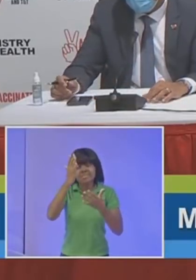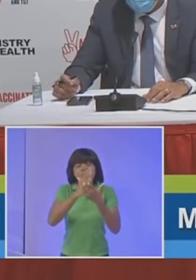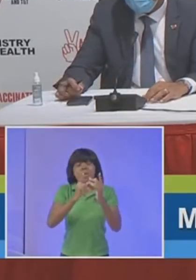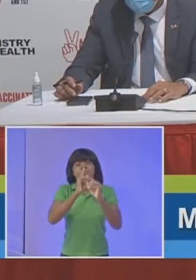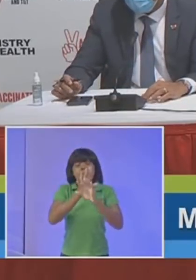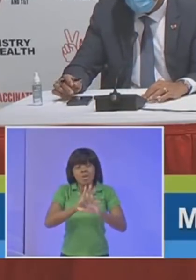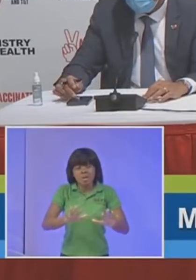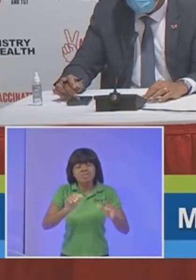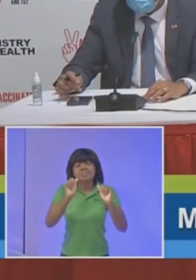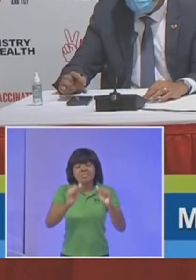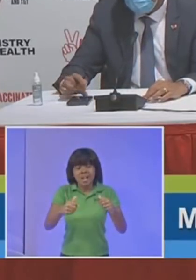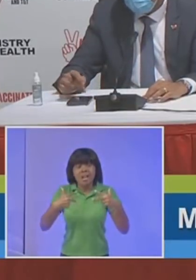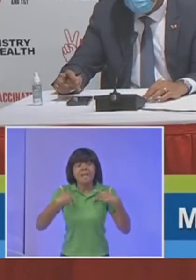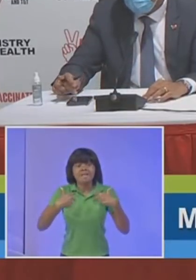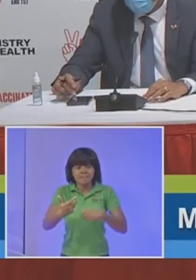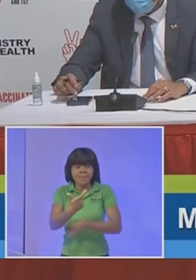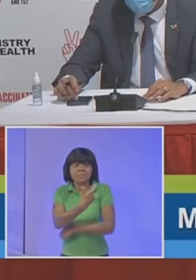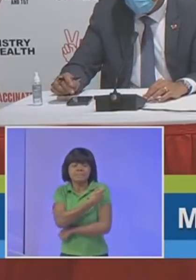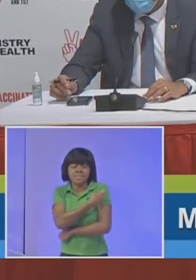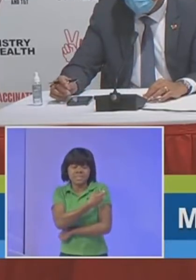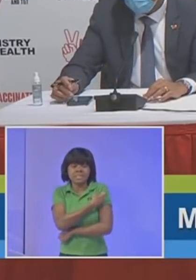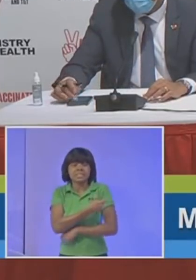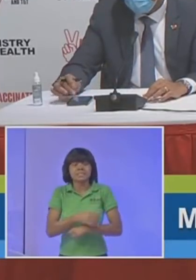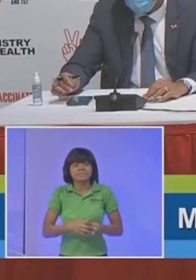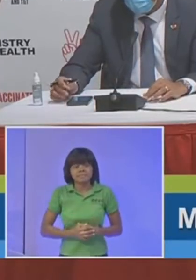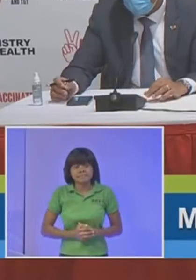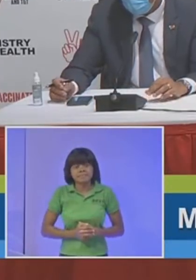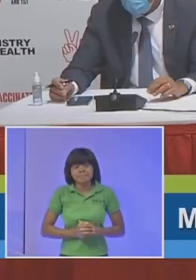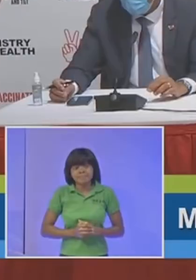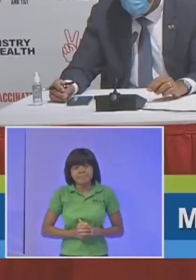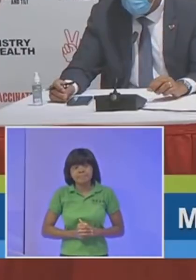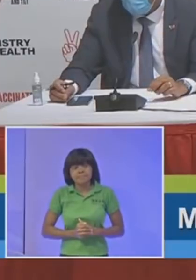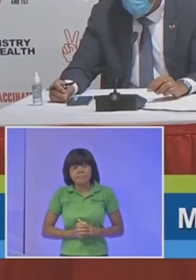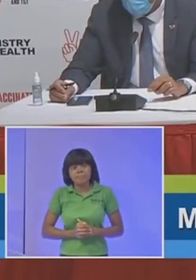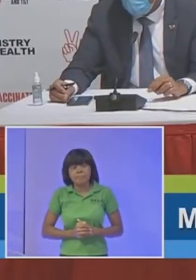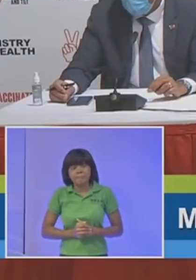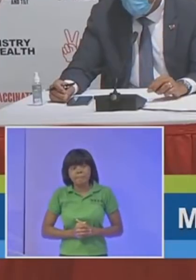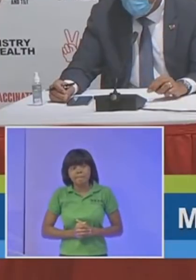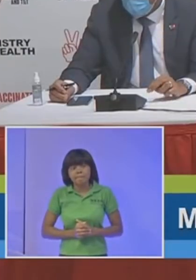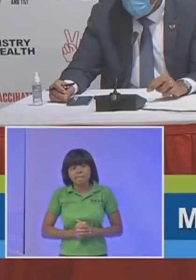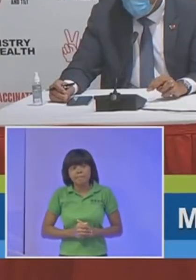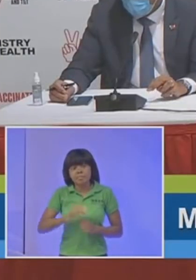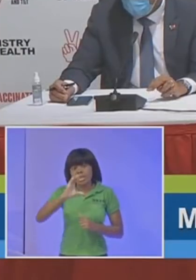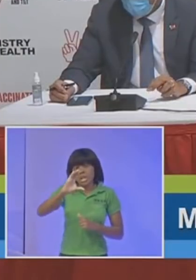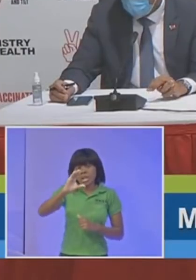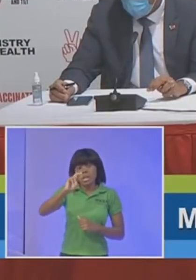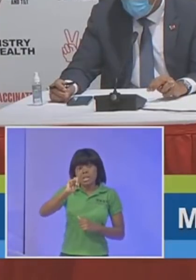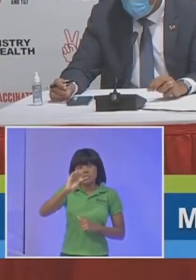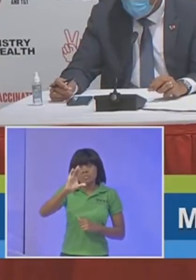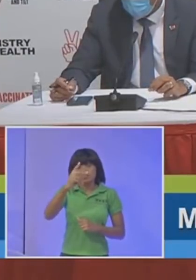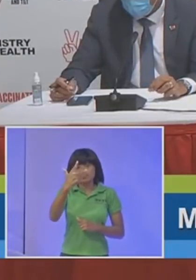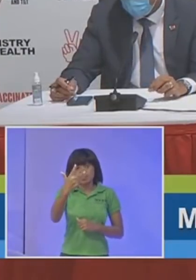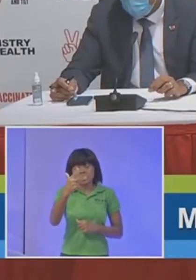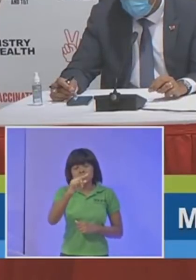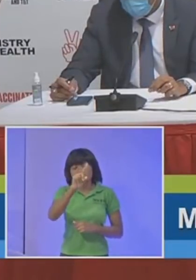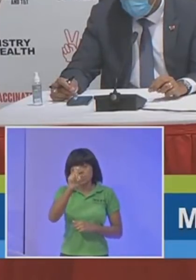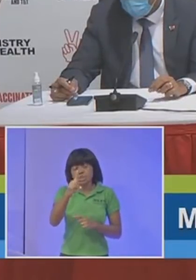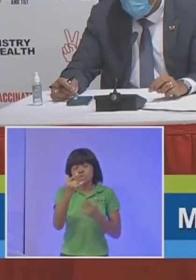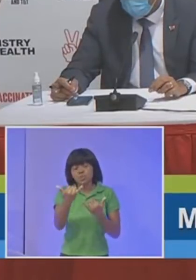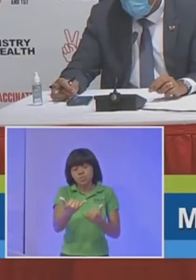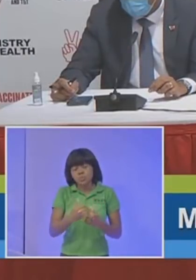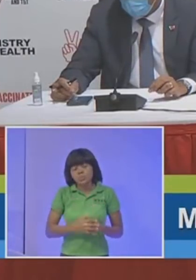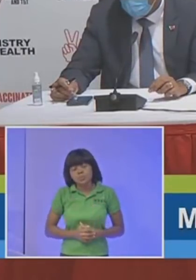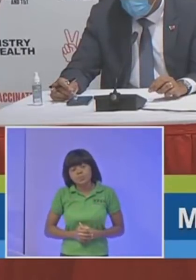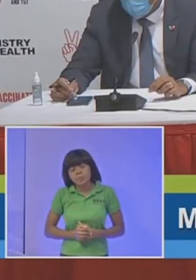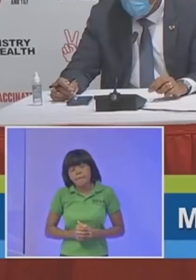please. Hi, good morning. Sweeney Gray from CNC3. I just wanted to confirm, because someone is